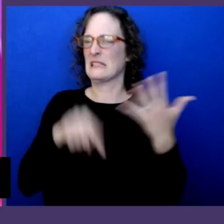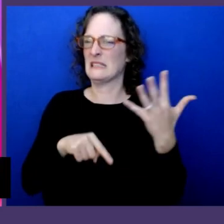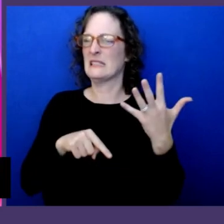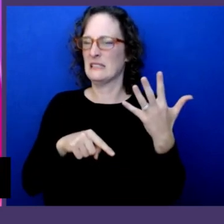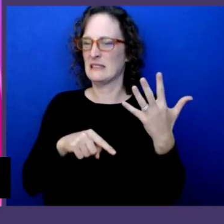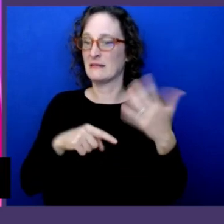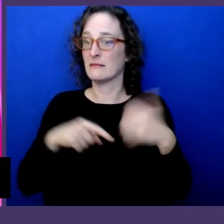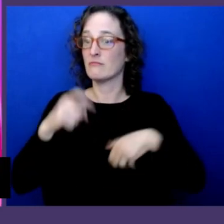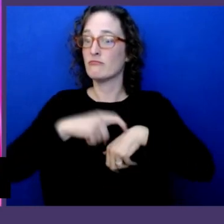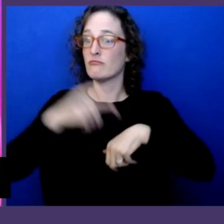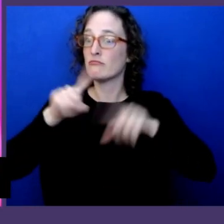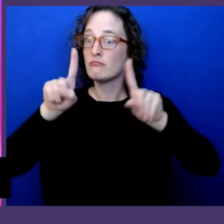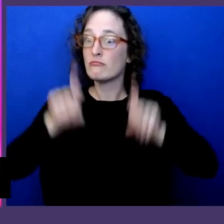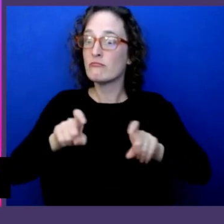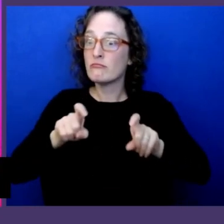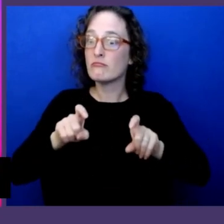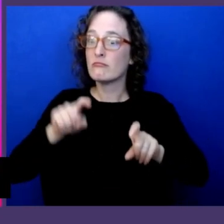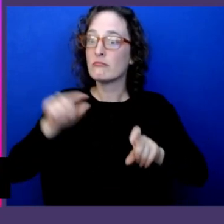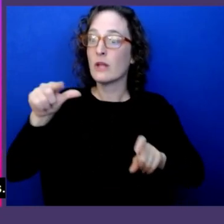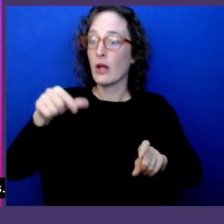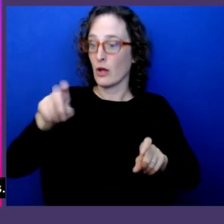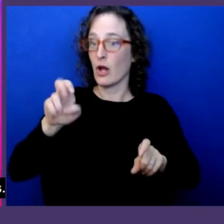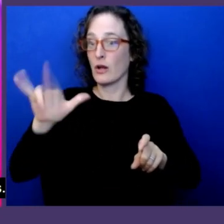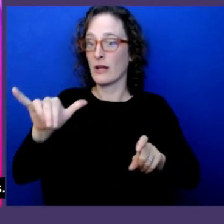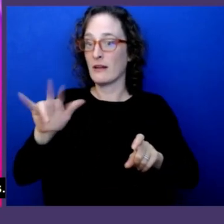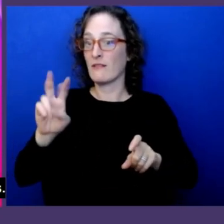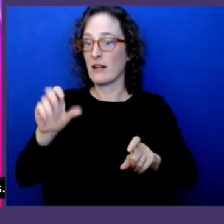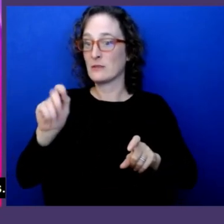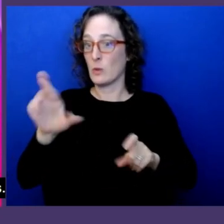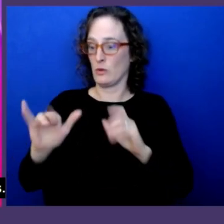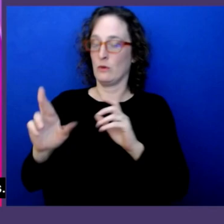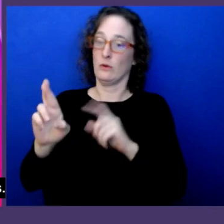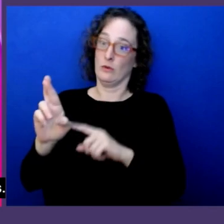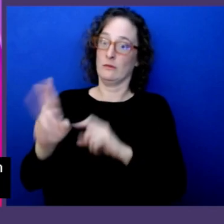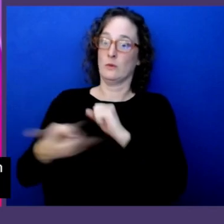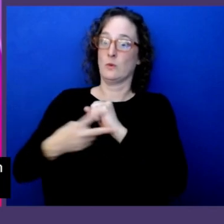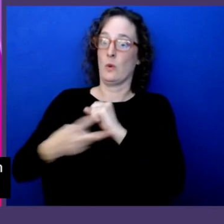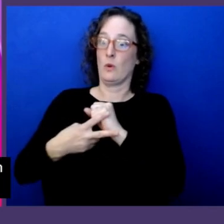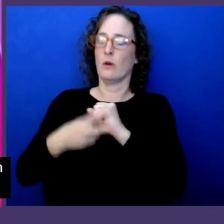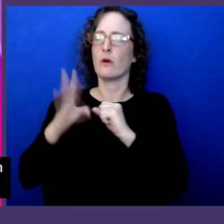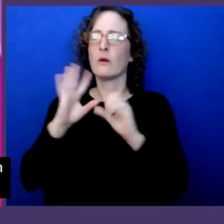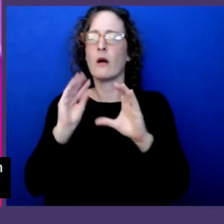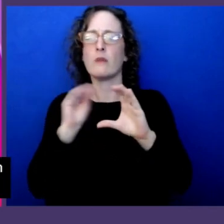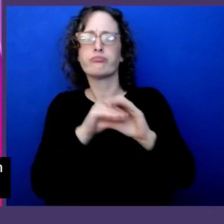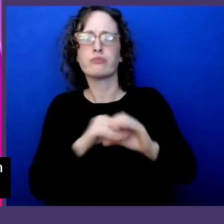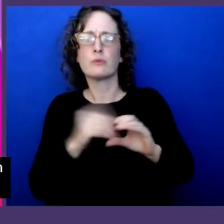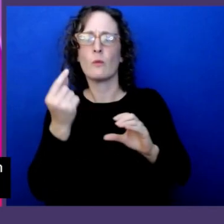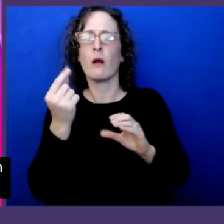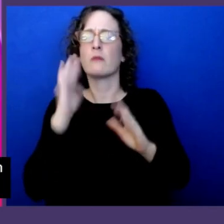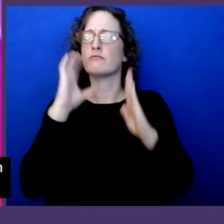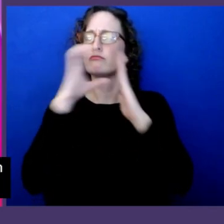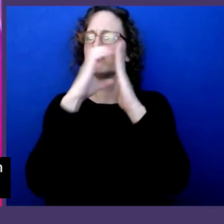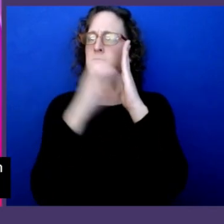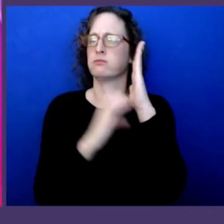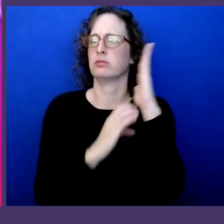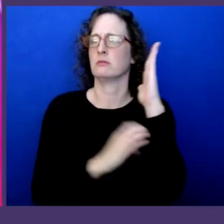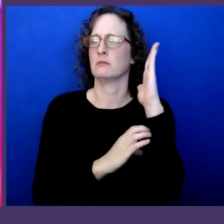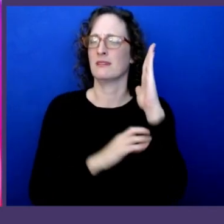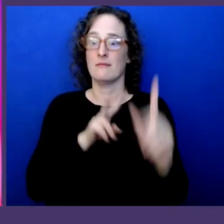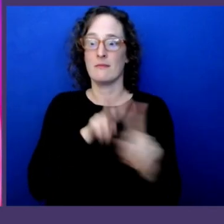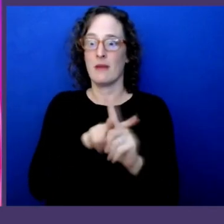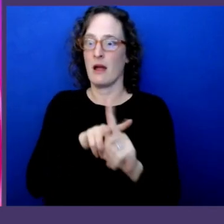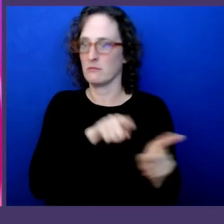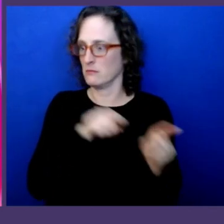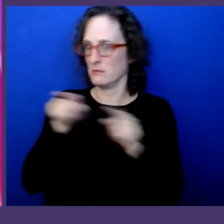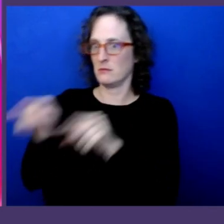you fetch chunks that might be relevant to your task, and you stuff them into the prompt, and then you generate. So this can work quite well in practice. So